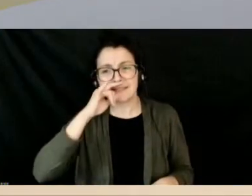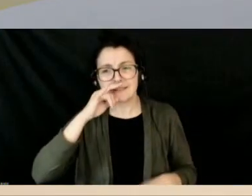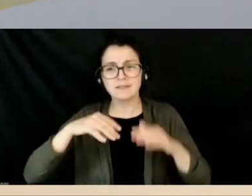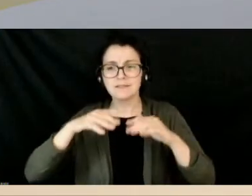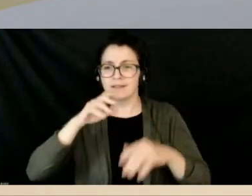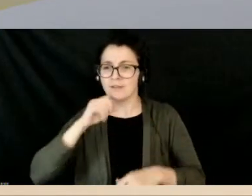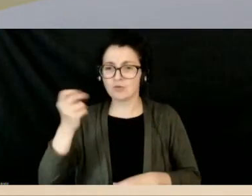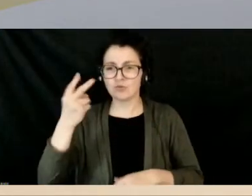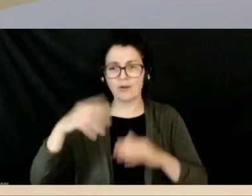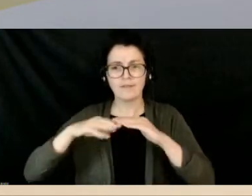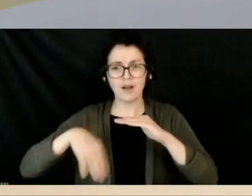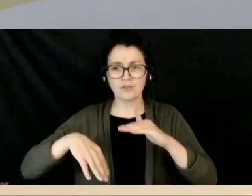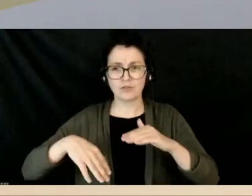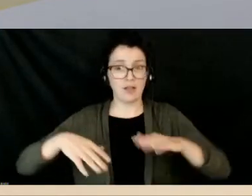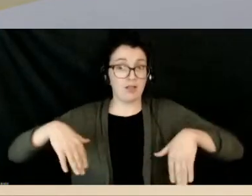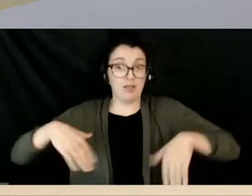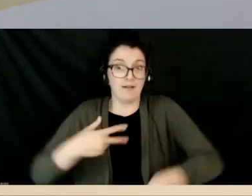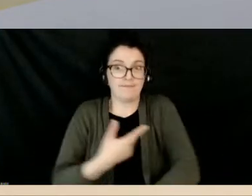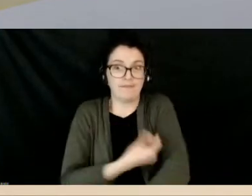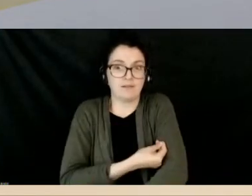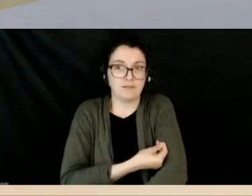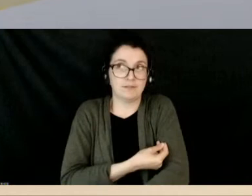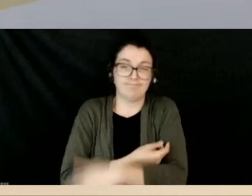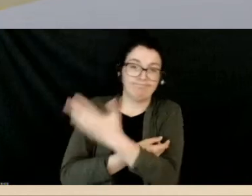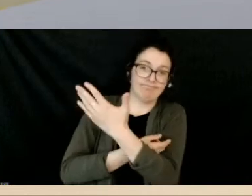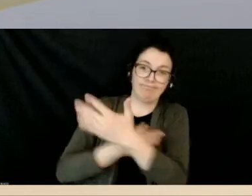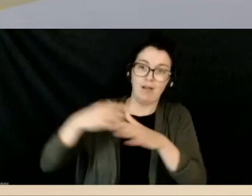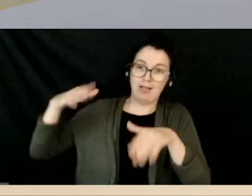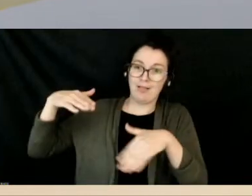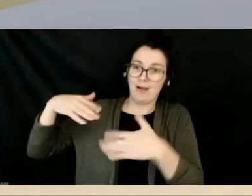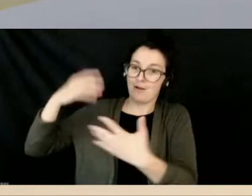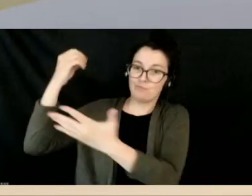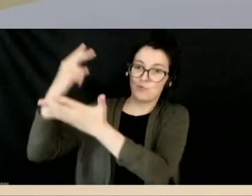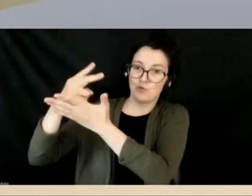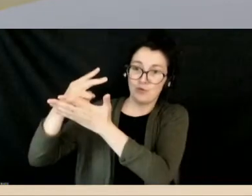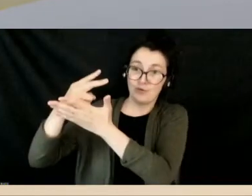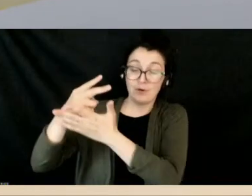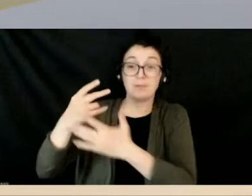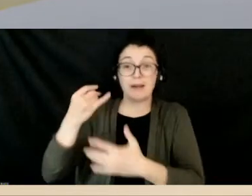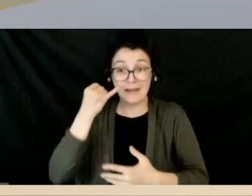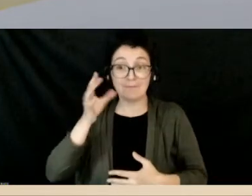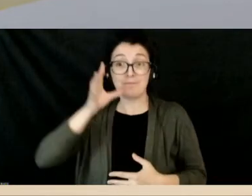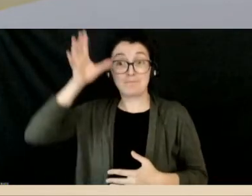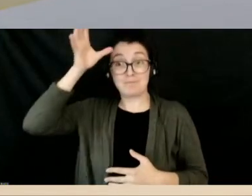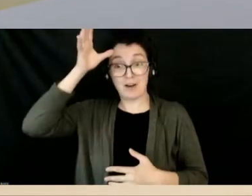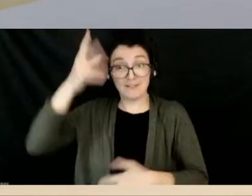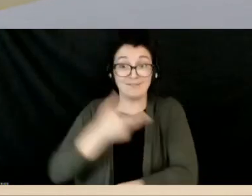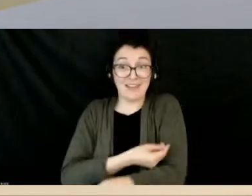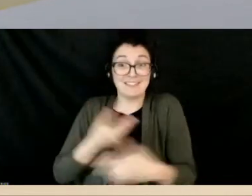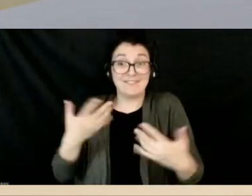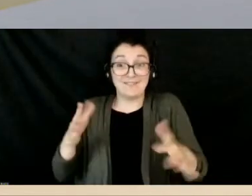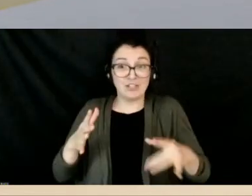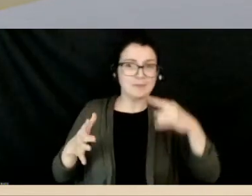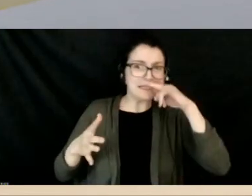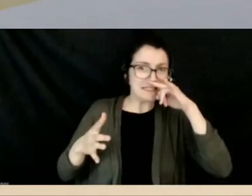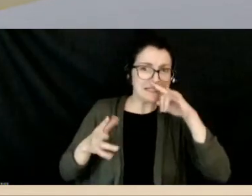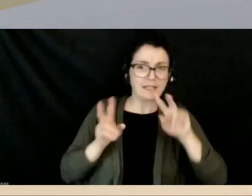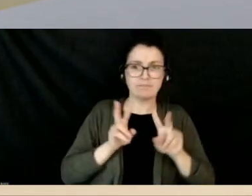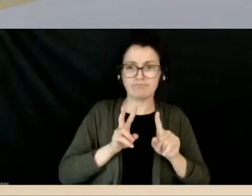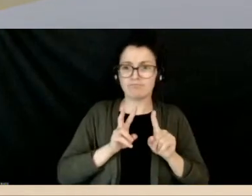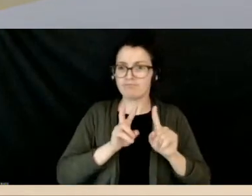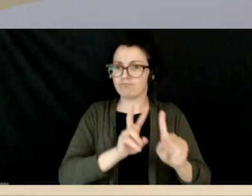not been vaccinated because there isn't an approved vaccine for those under 12 and they're traveling with their vaccinated parents? Well, what happens there? Right. So